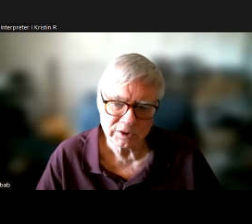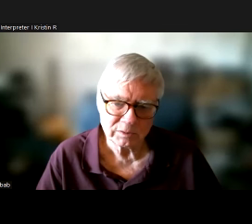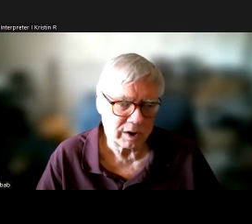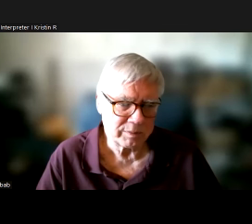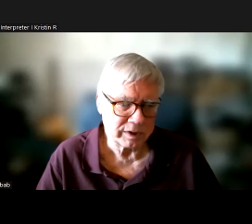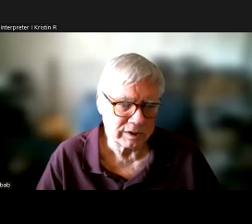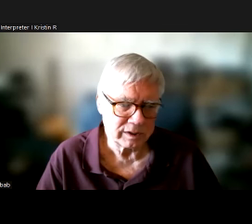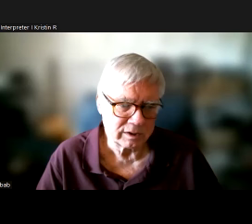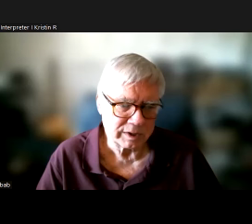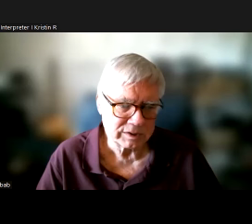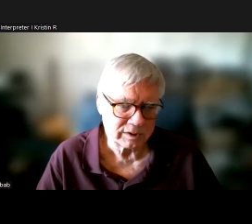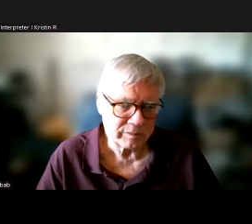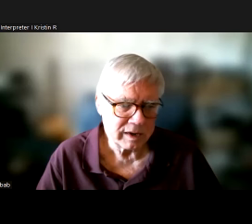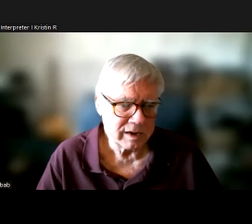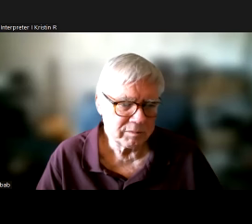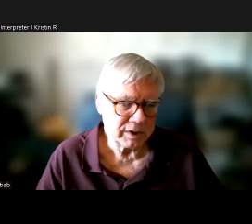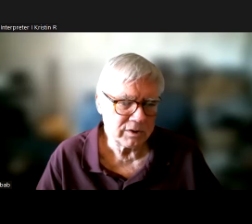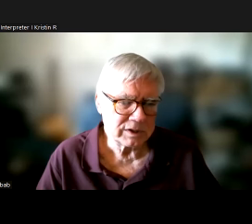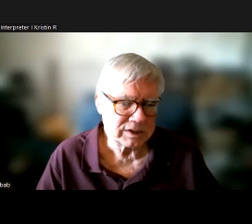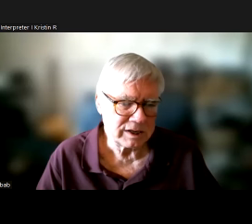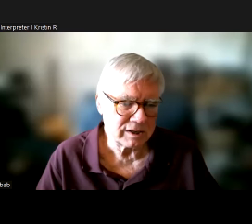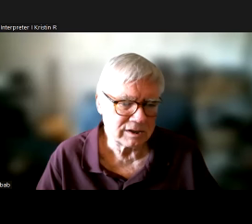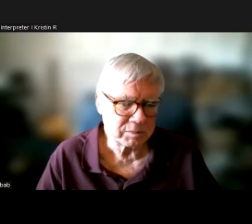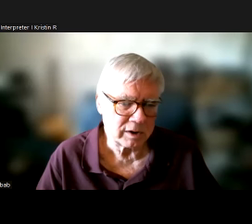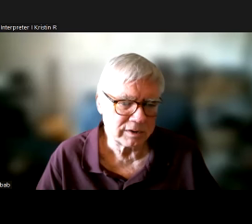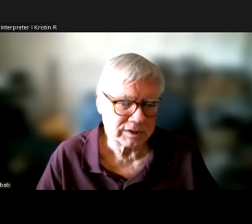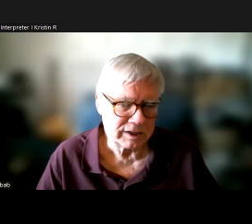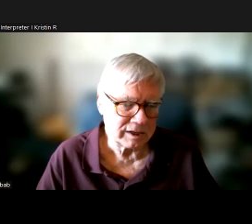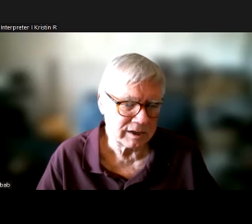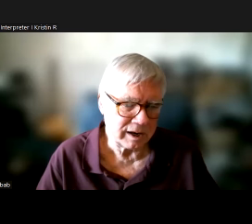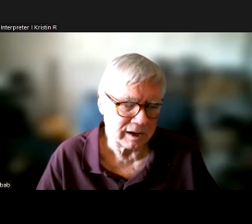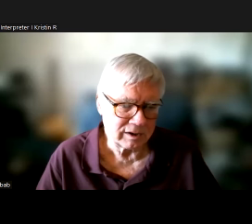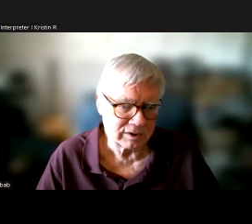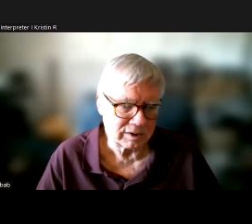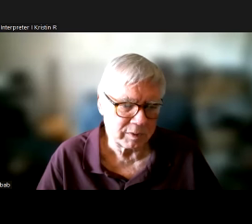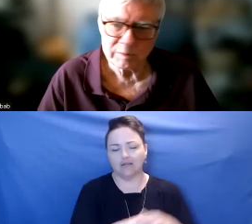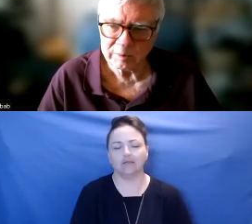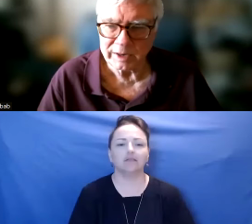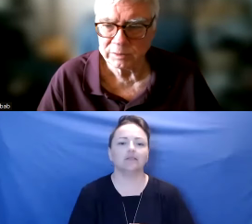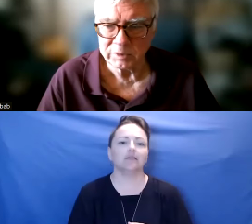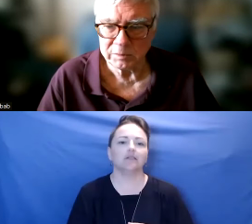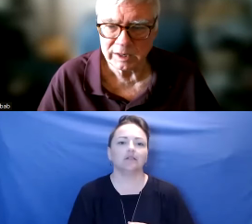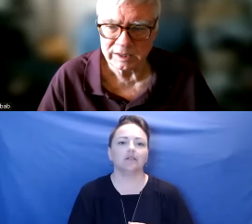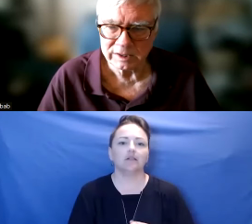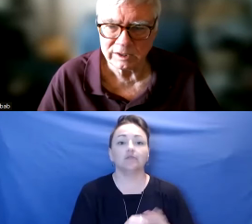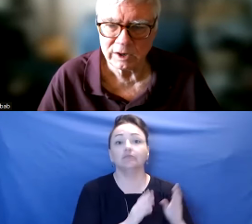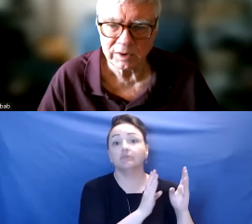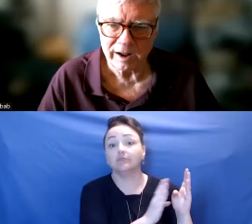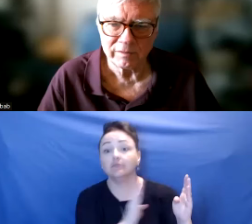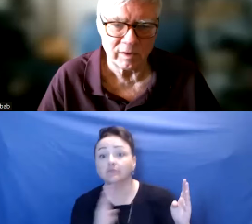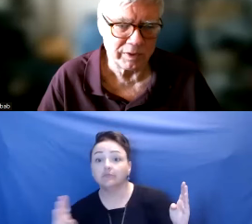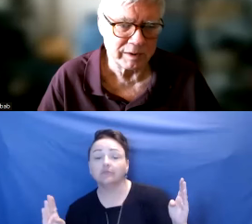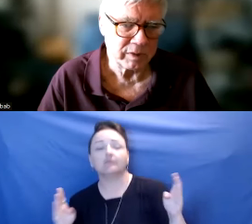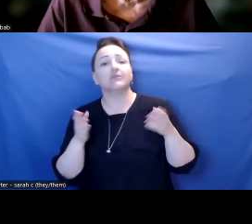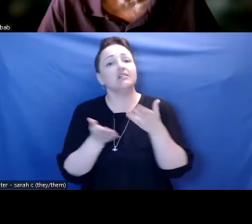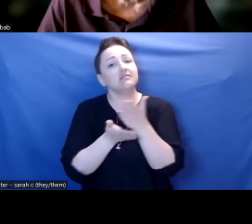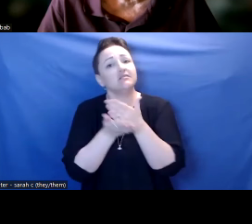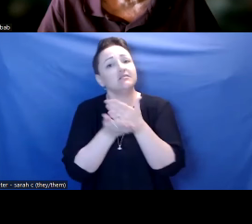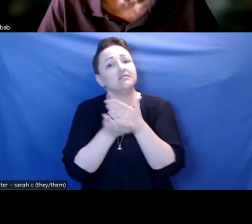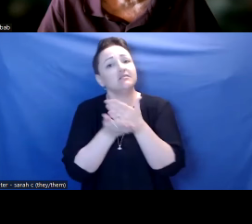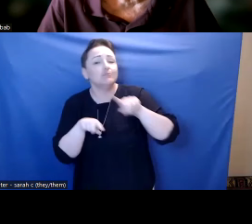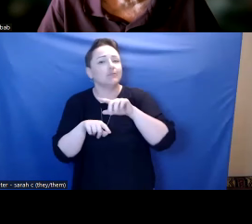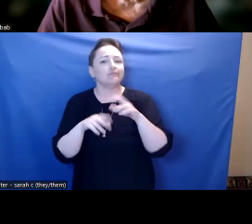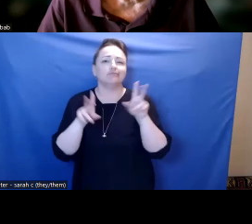retail commercial property than the rest of them. But you can see that the smaller the city, and some of them are bedroom communities, and they don't have all that